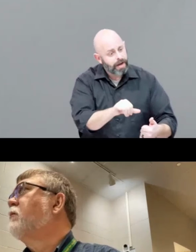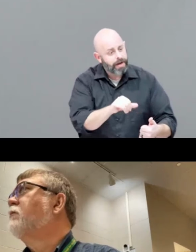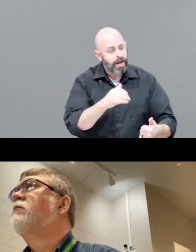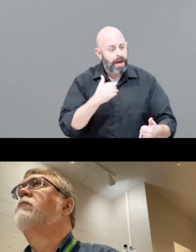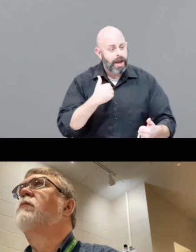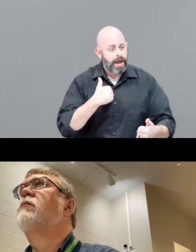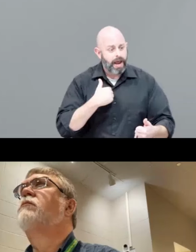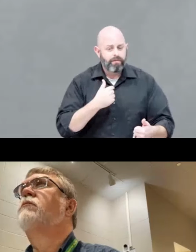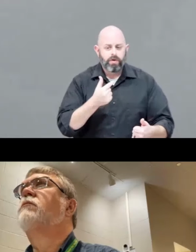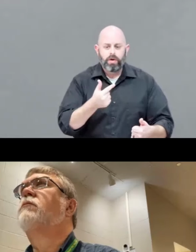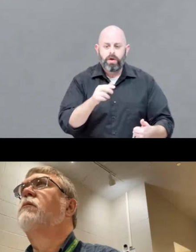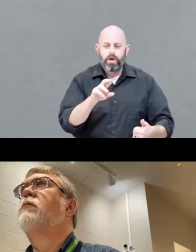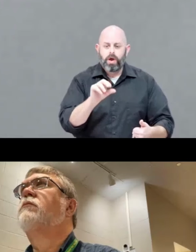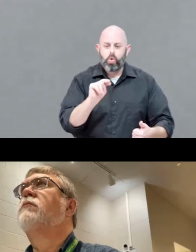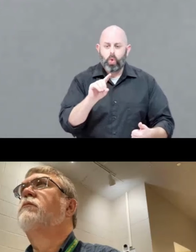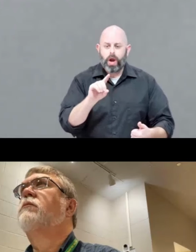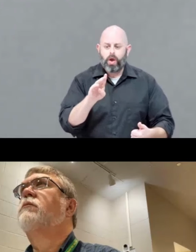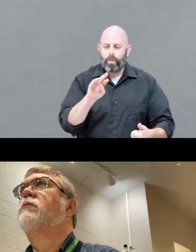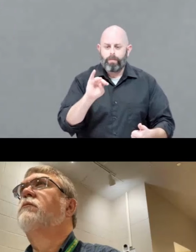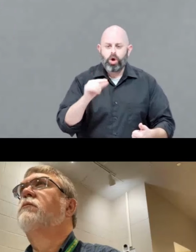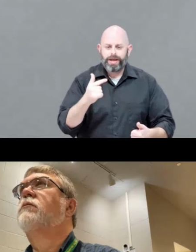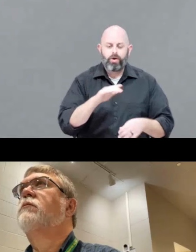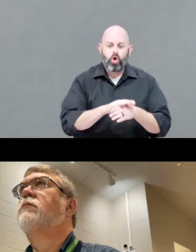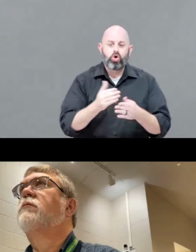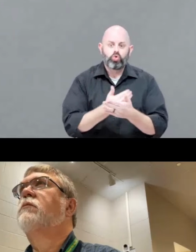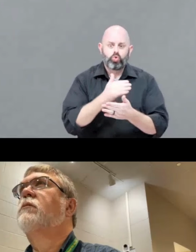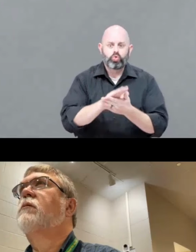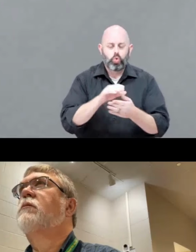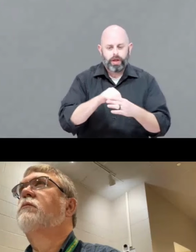contributing. groundbreaking on a new school in Wilson County. Yeah.